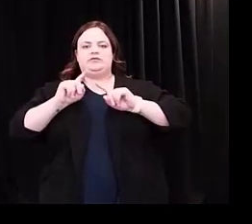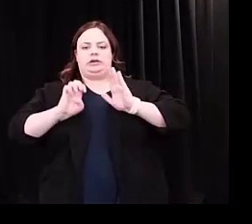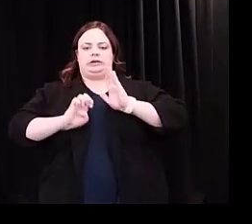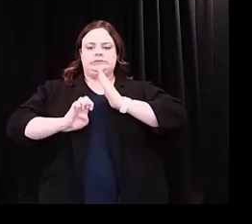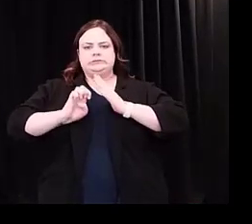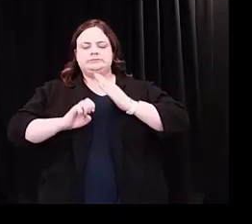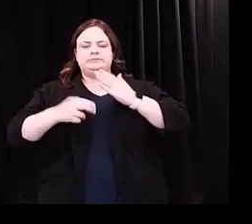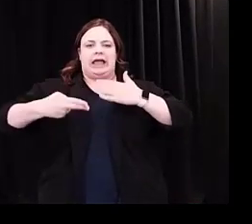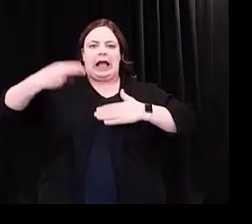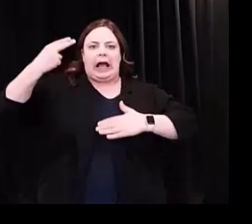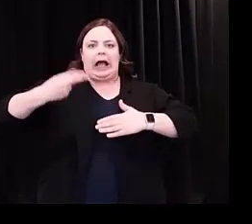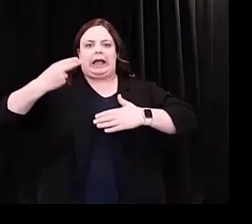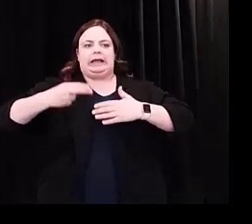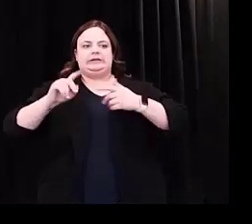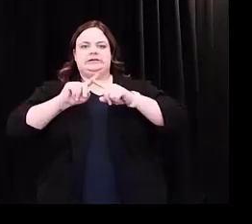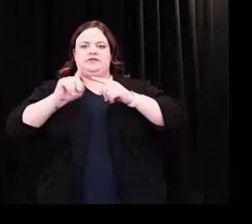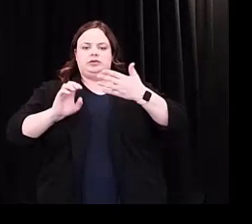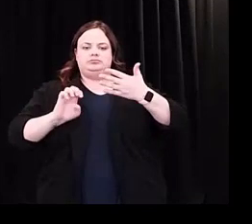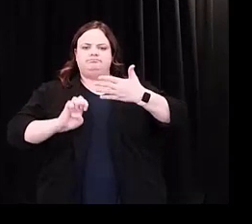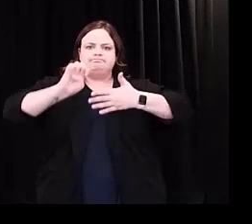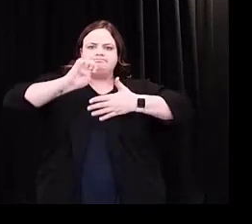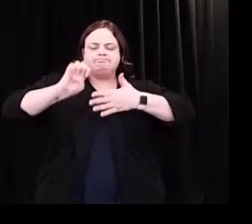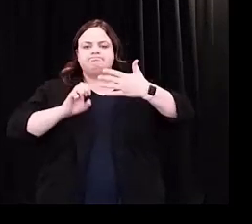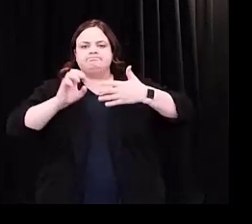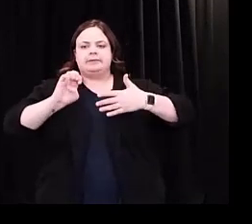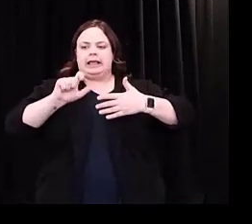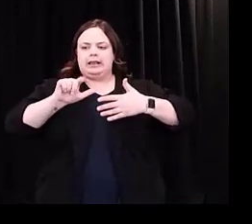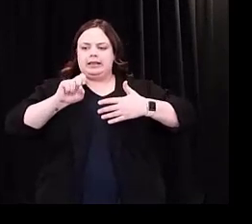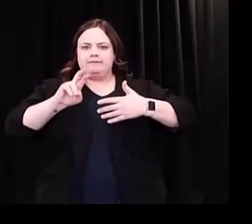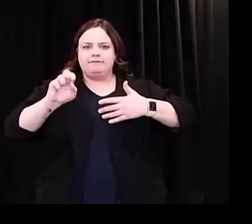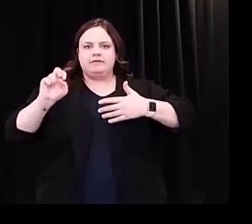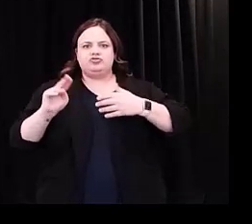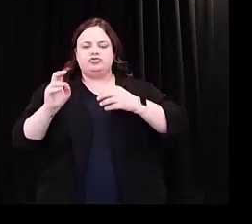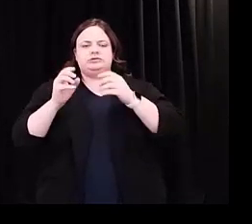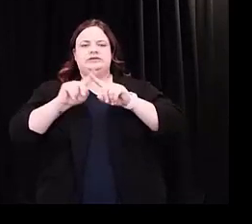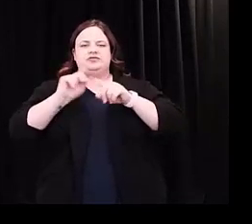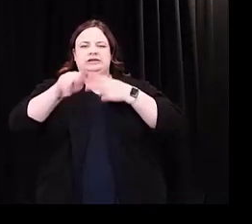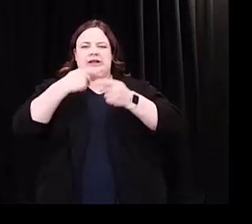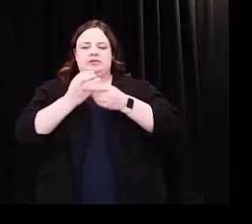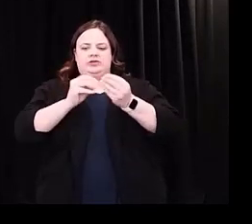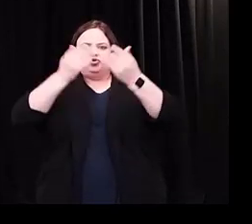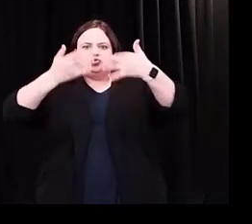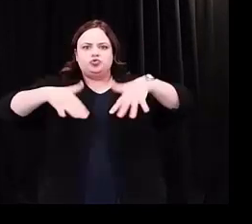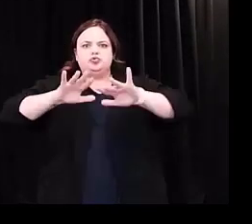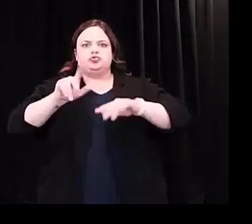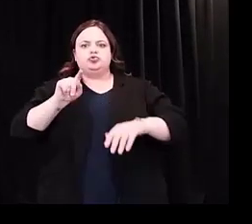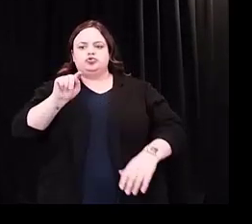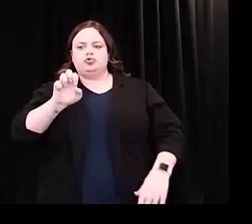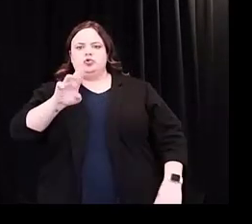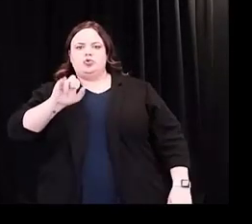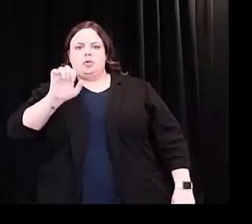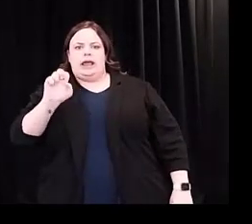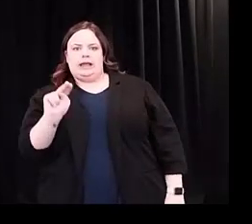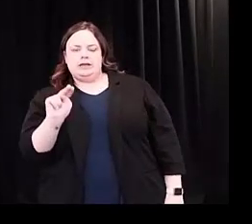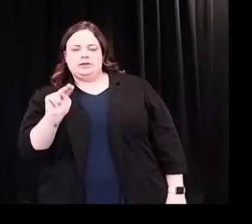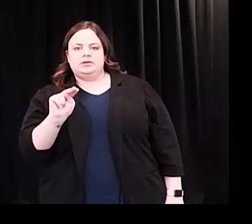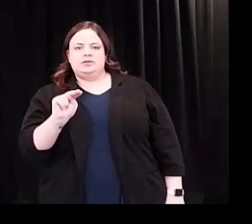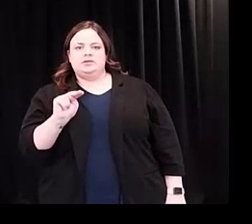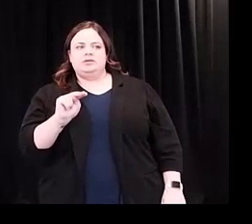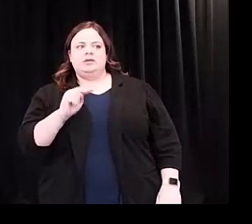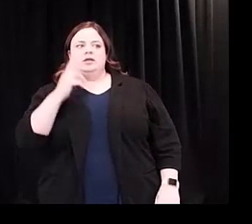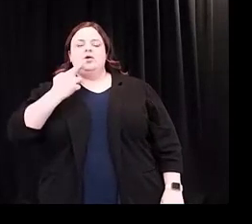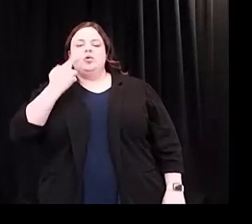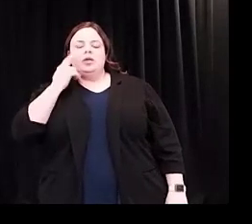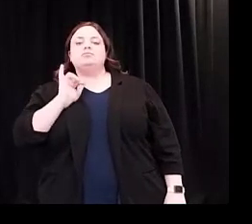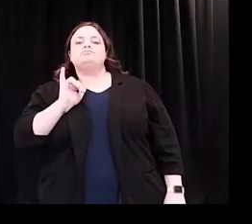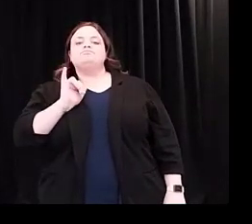mountains and terrain. That instructor realized that the use of color was excluding some